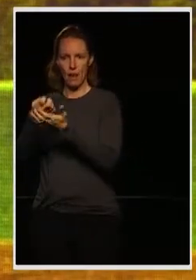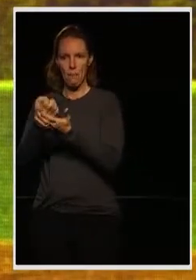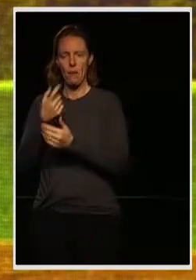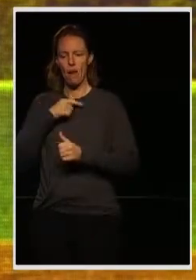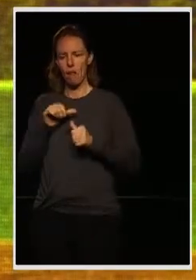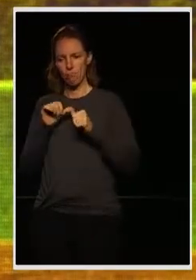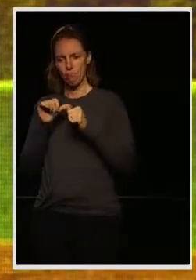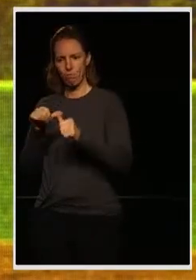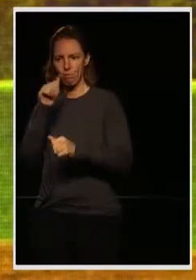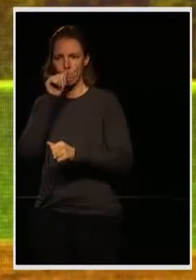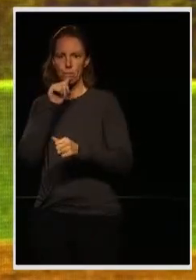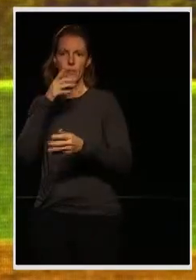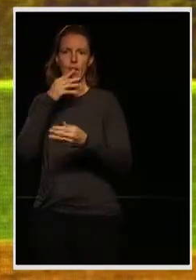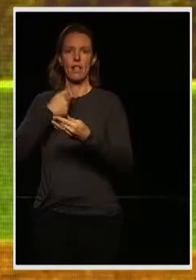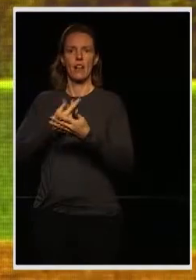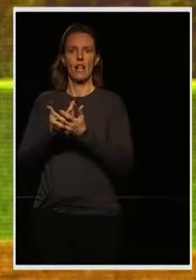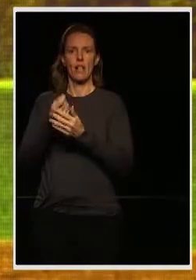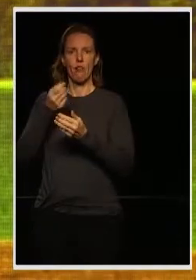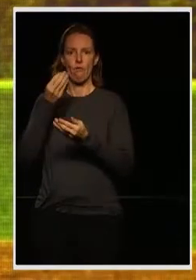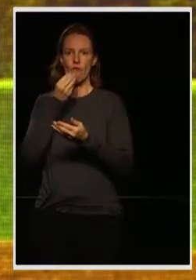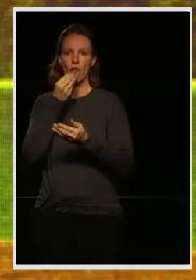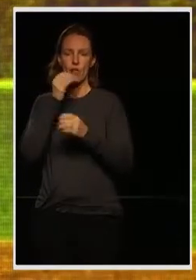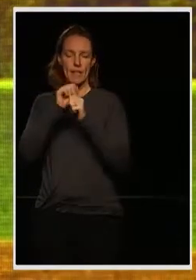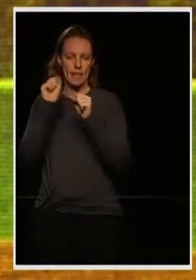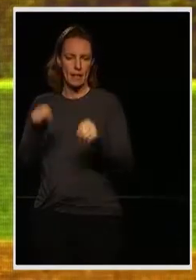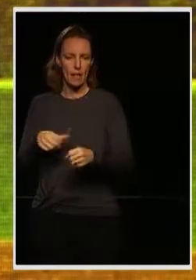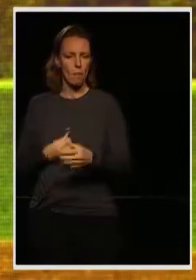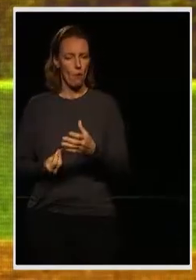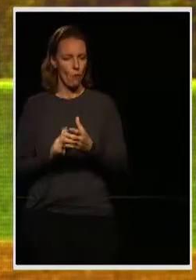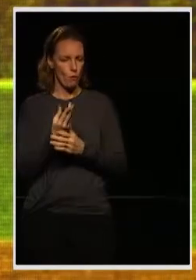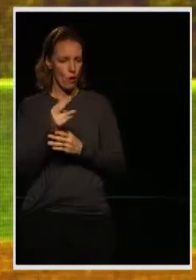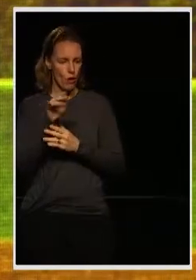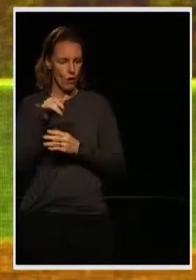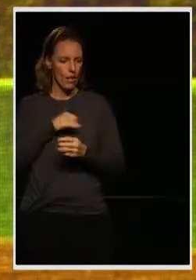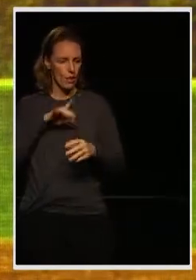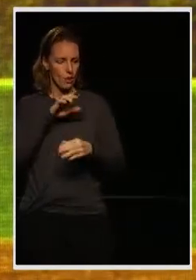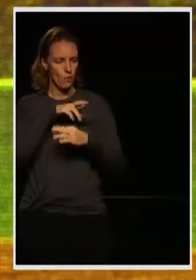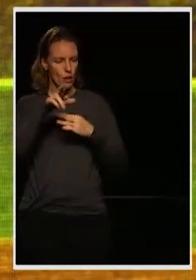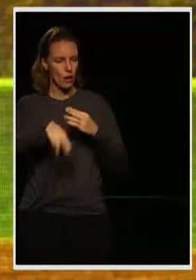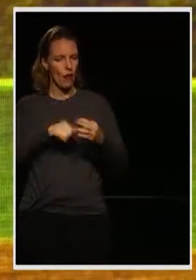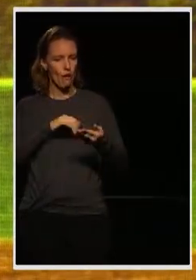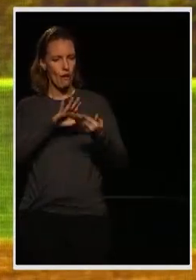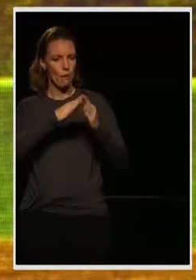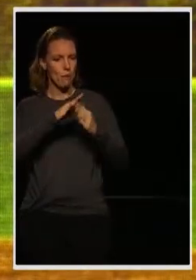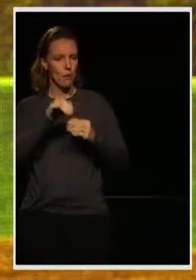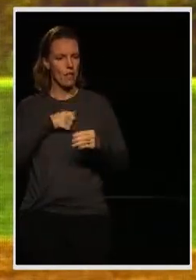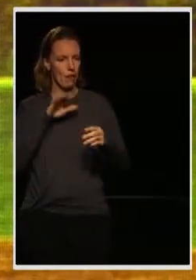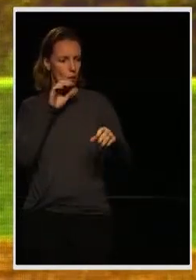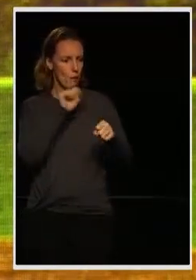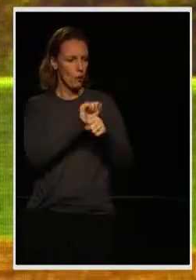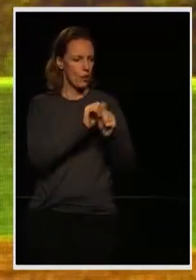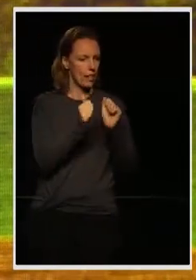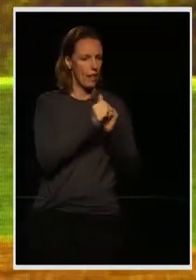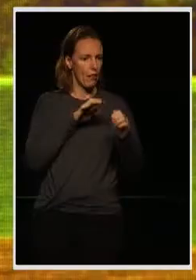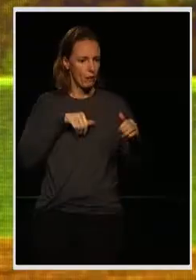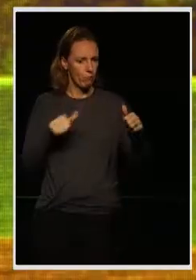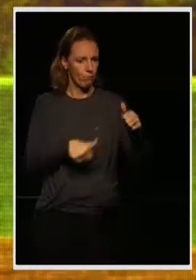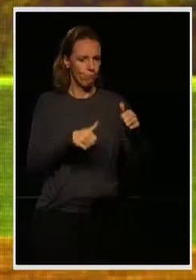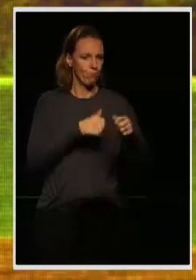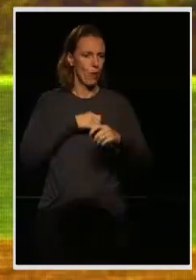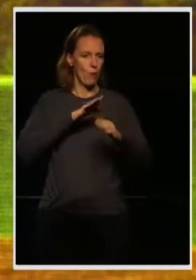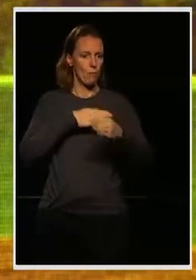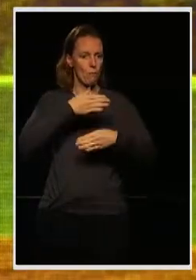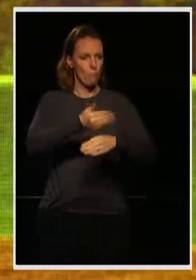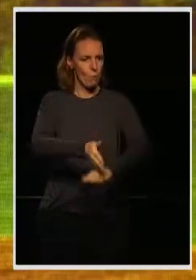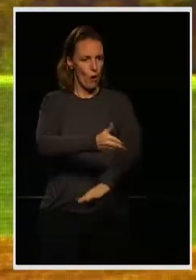food system. The Grow New York effect is the result of a community working together in pursuit of progress. So I'd like to take a moment